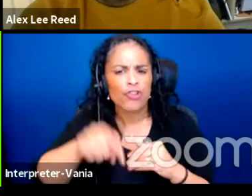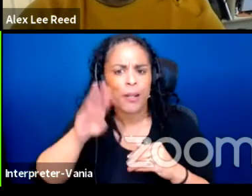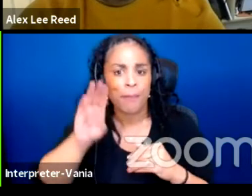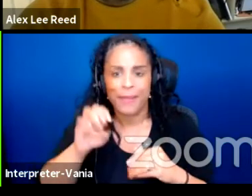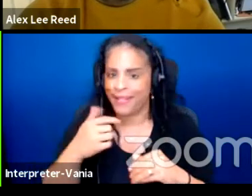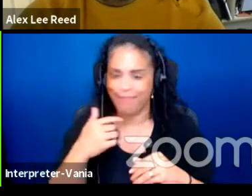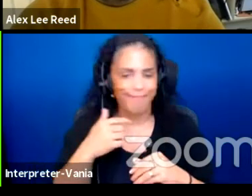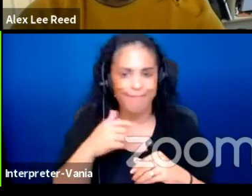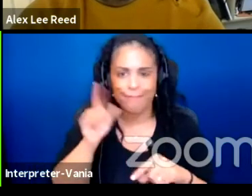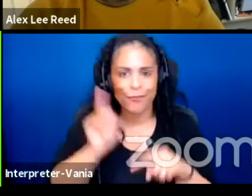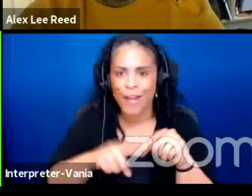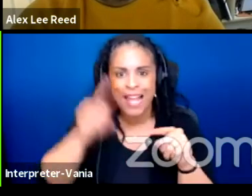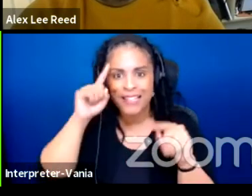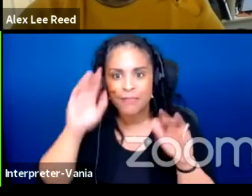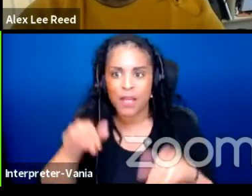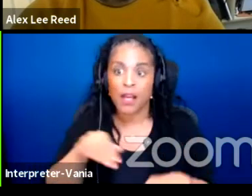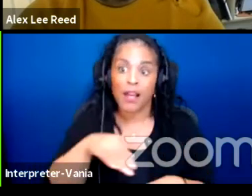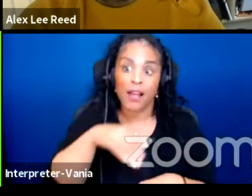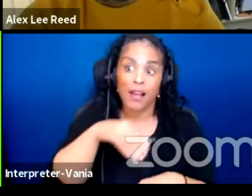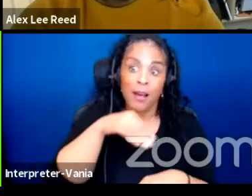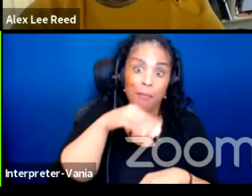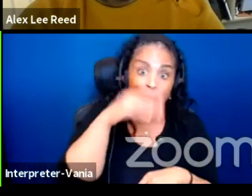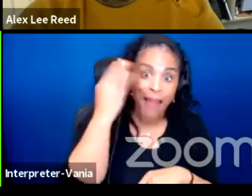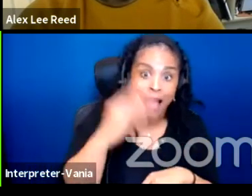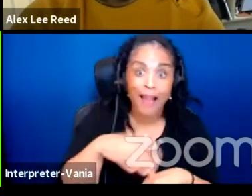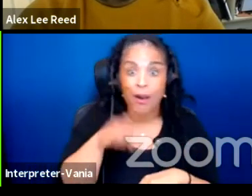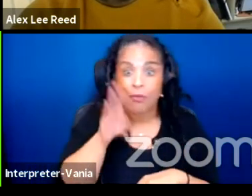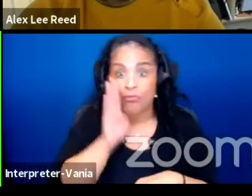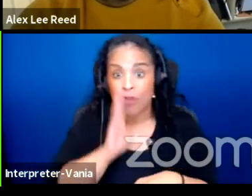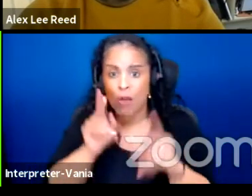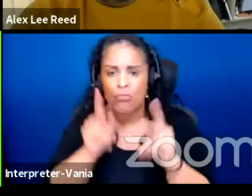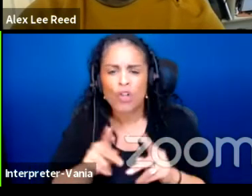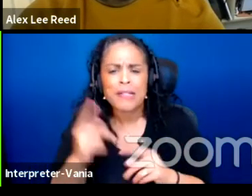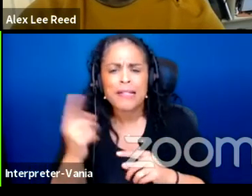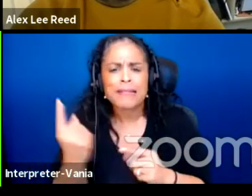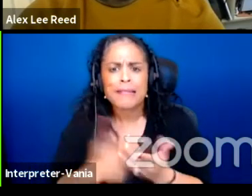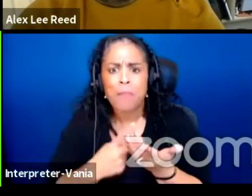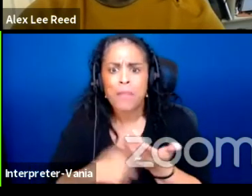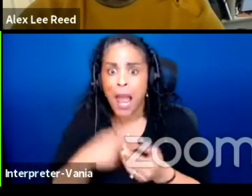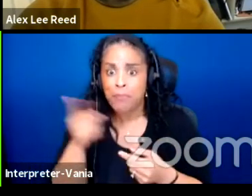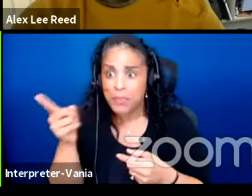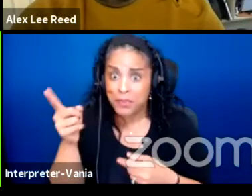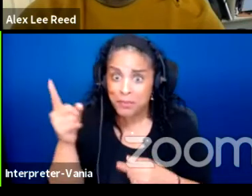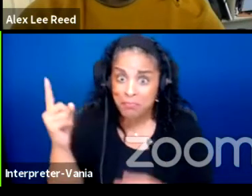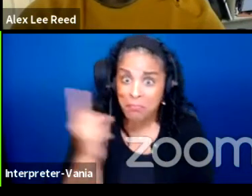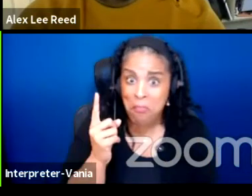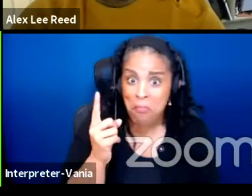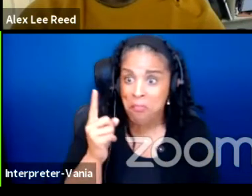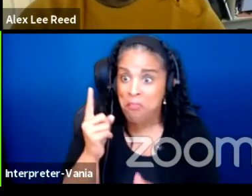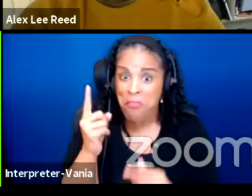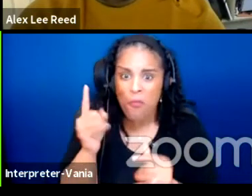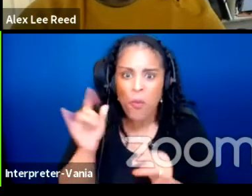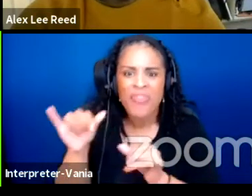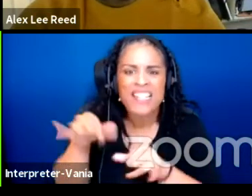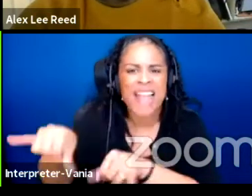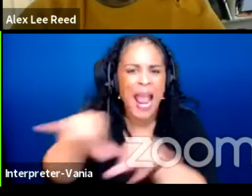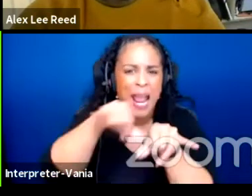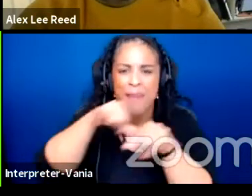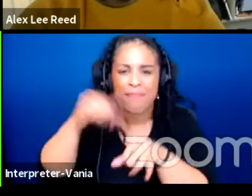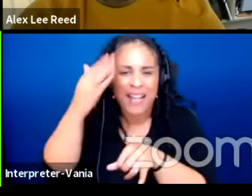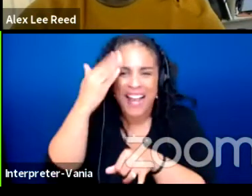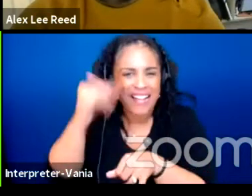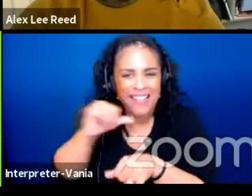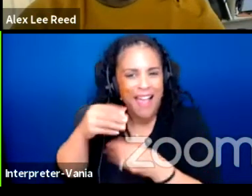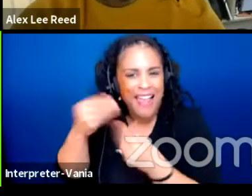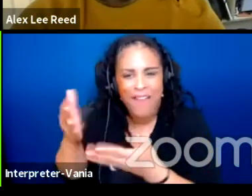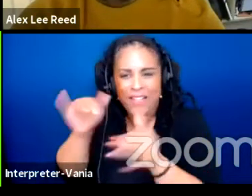expect a Black or Brown person sometimes to come to the table with the same things that you have because they haven't been afforded the same